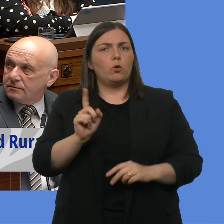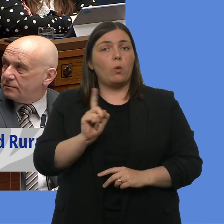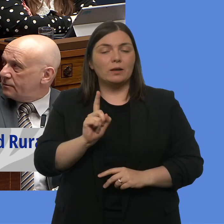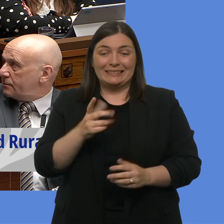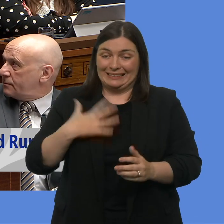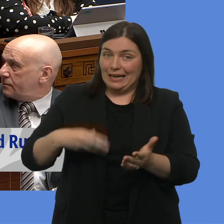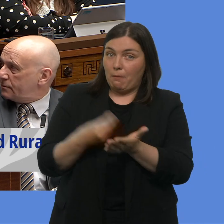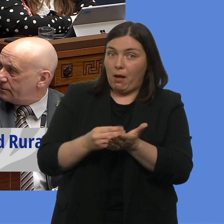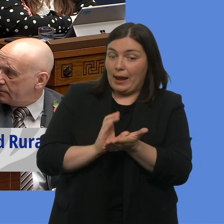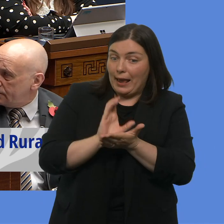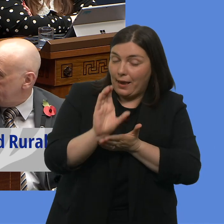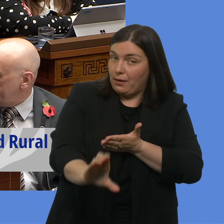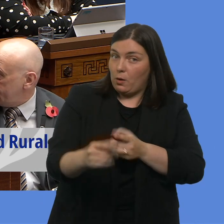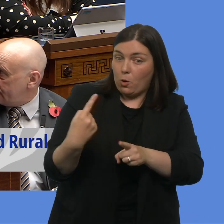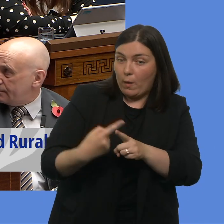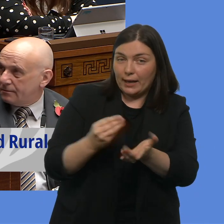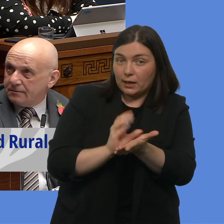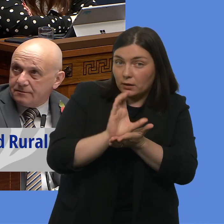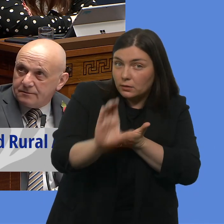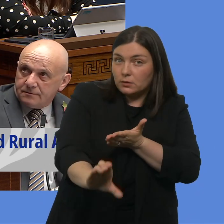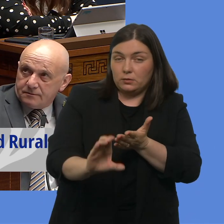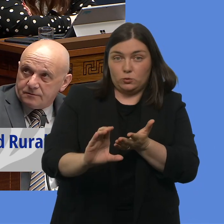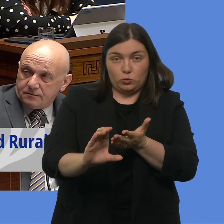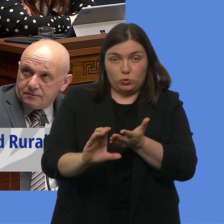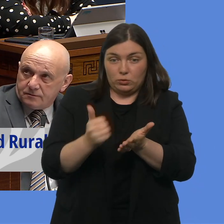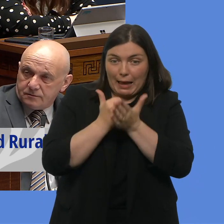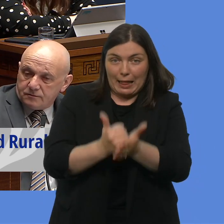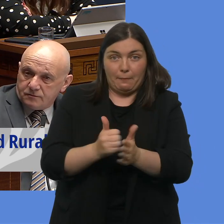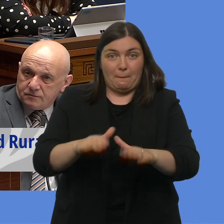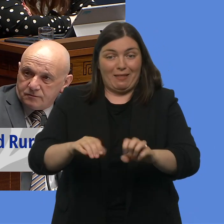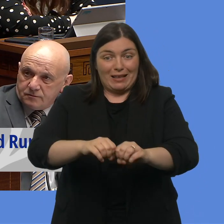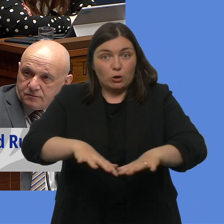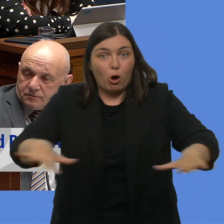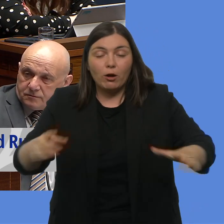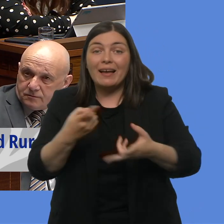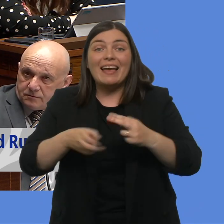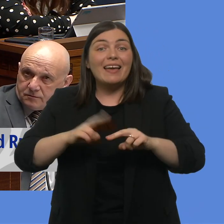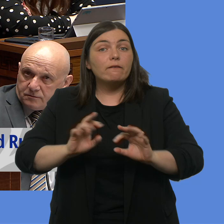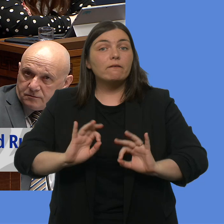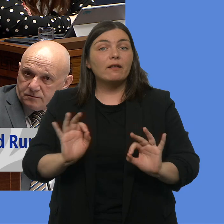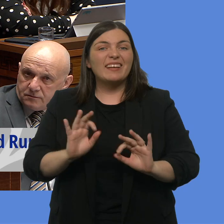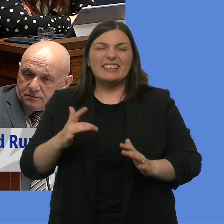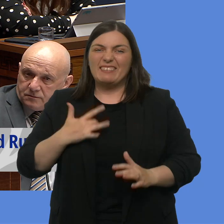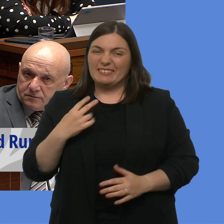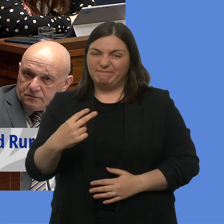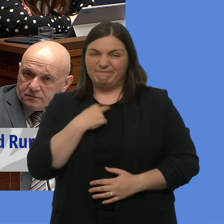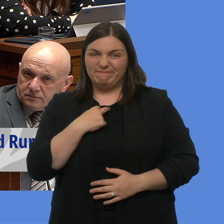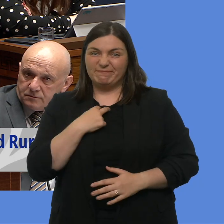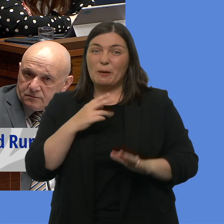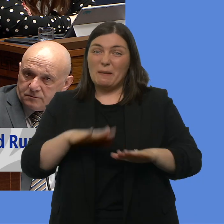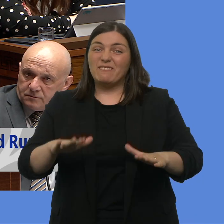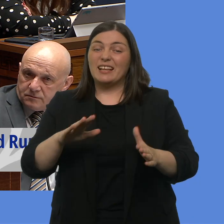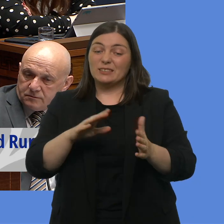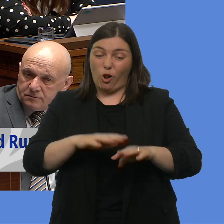quickly in wastewater infrastructure affecting Belfast Lough, I sadly feel that we're on course to Belfast Lough becoming our next